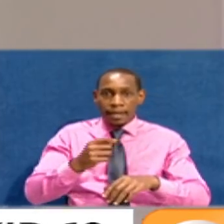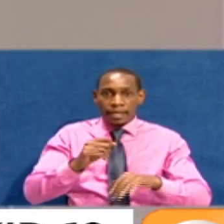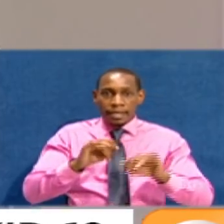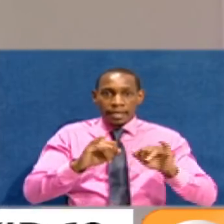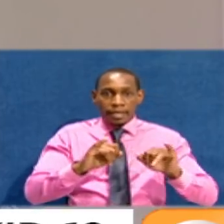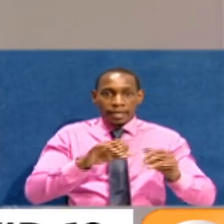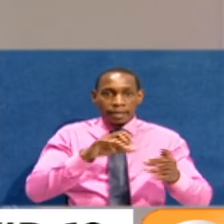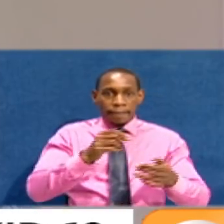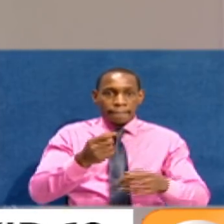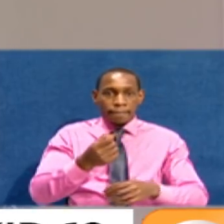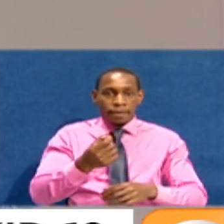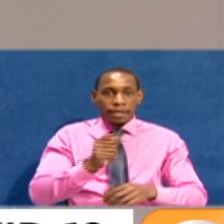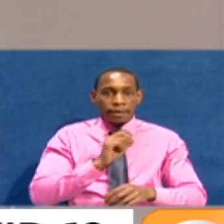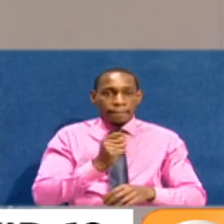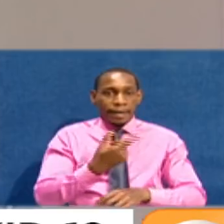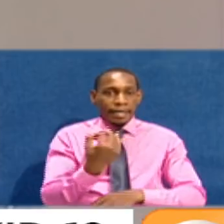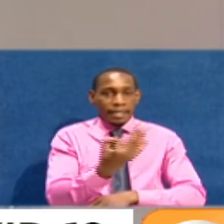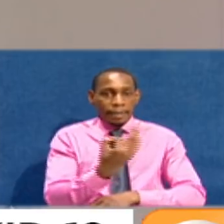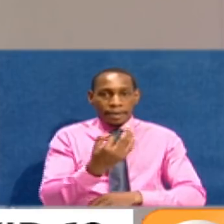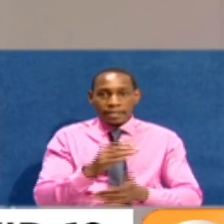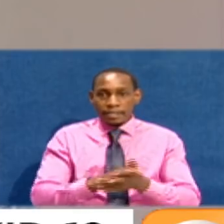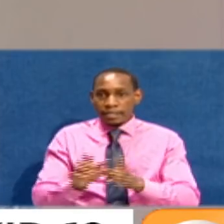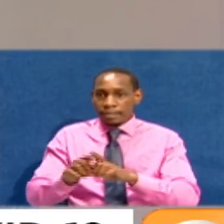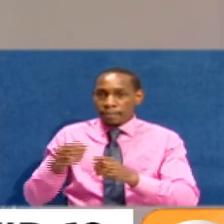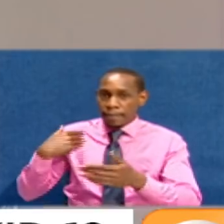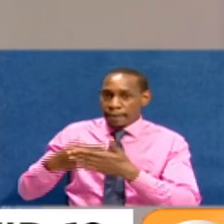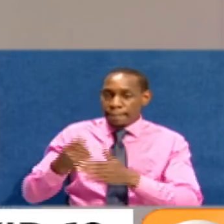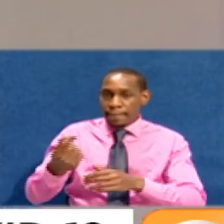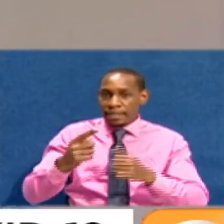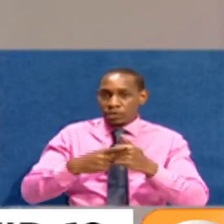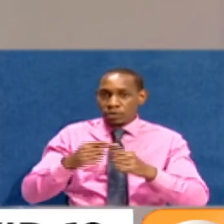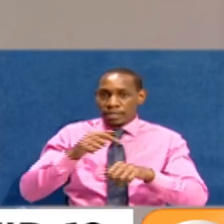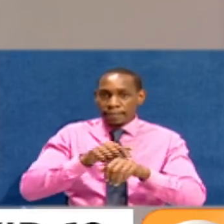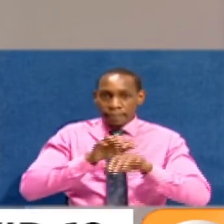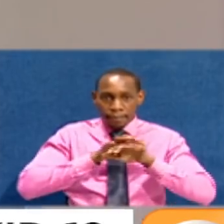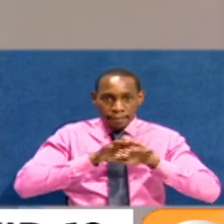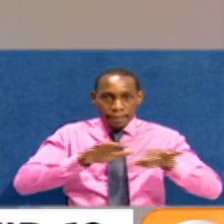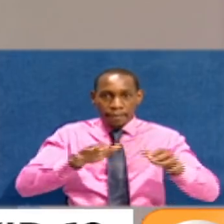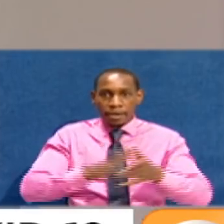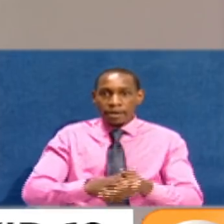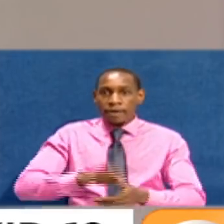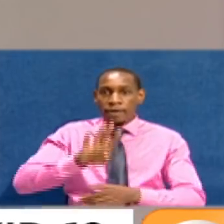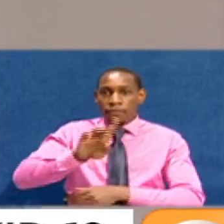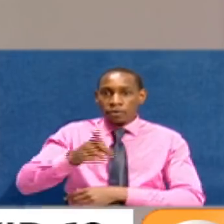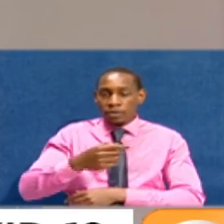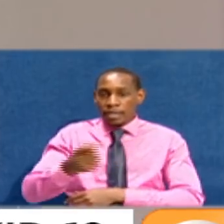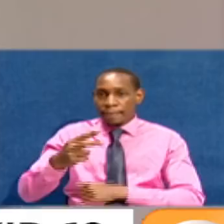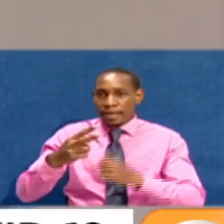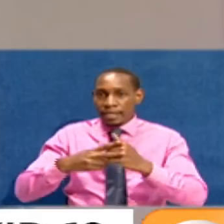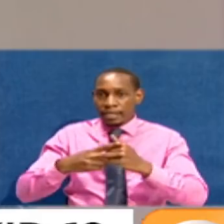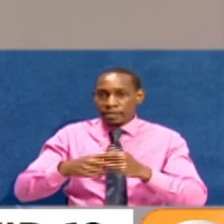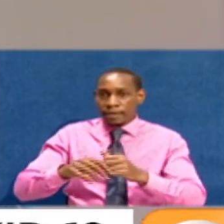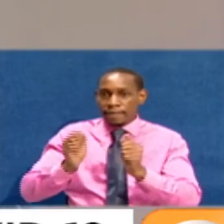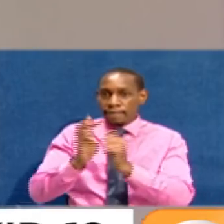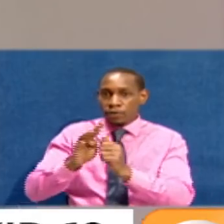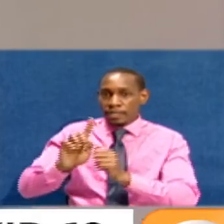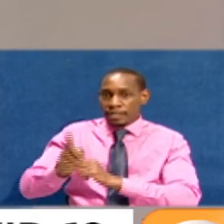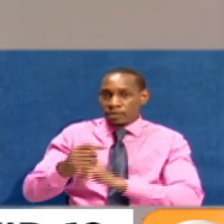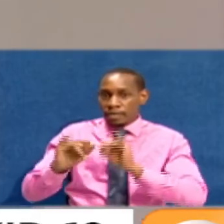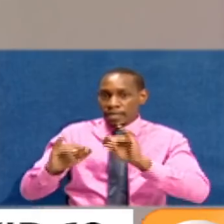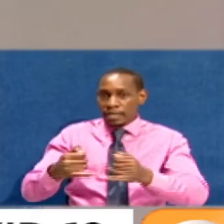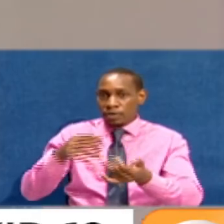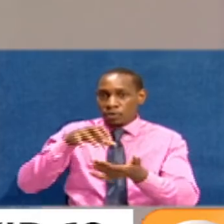in March when we had 59 cases up to around June when it started peaking. We had 4,000. July, we had over